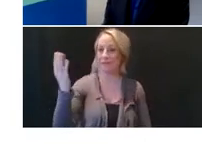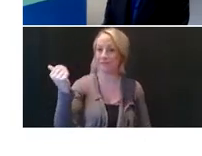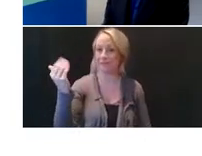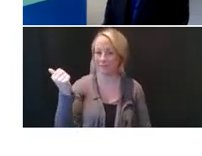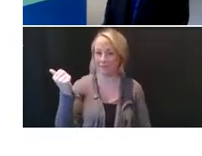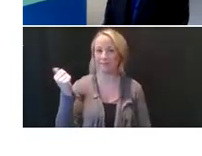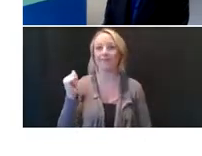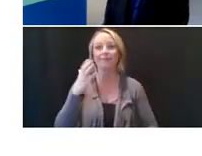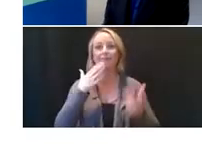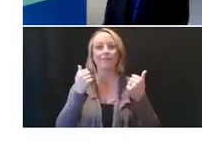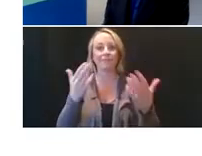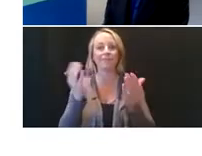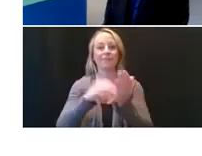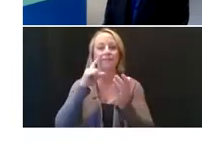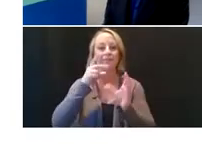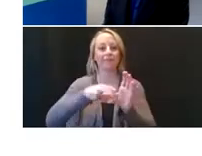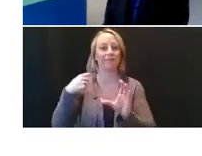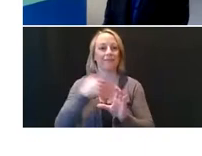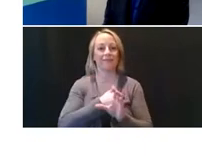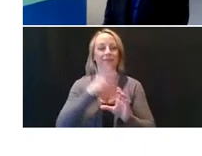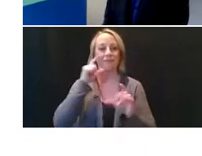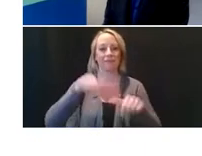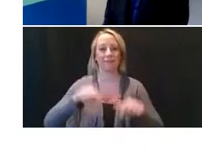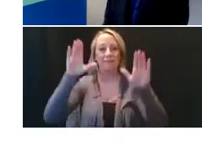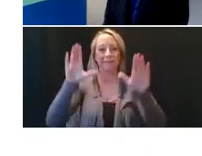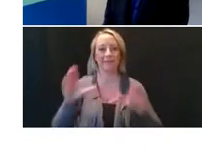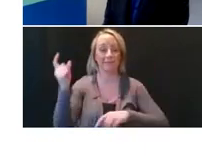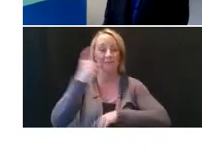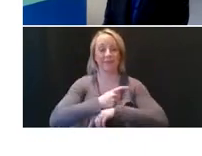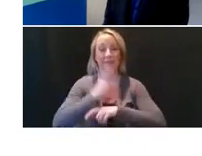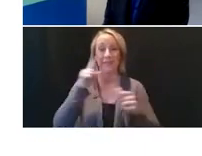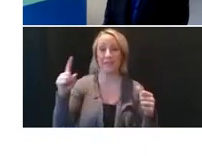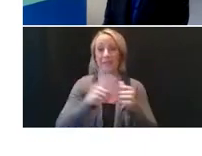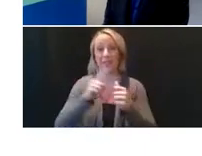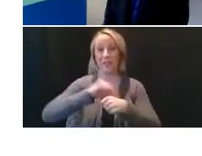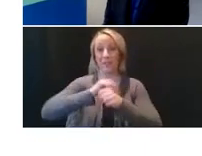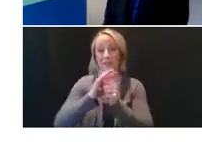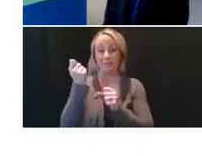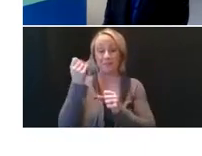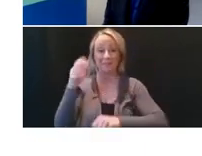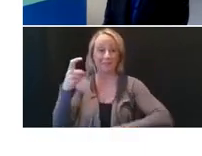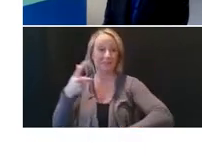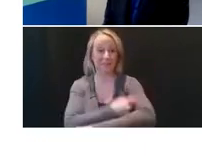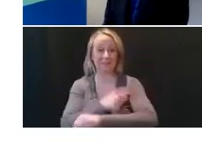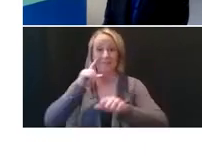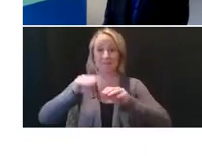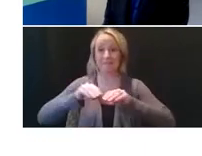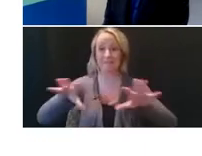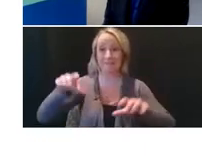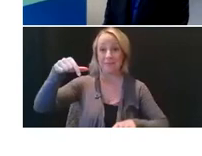December. Thank you for joining us on this momentous day where the first COVID-19 vaccinations were given to Quad